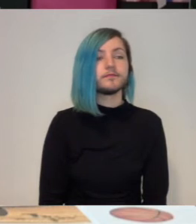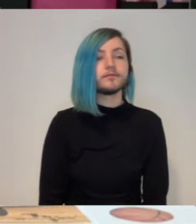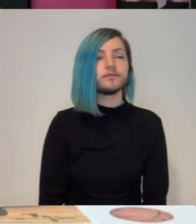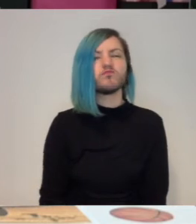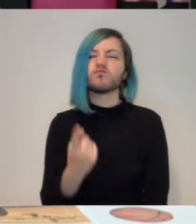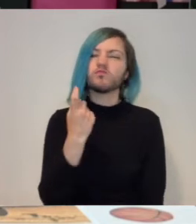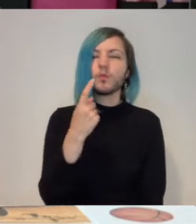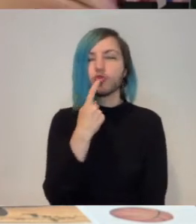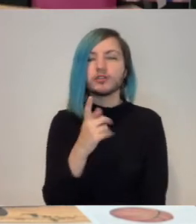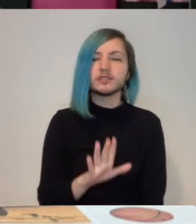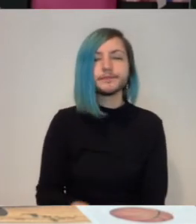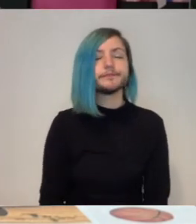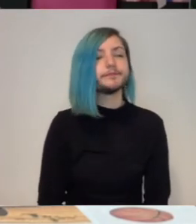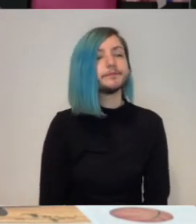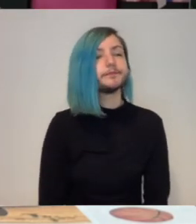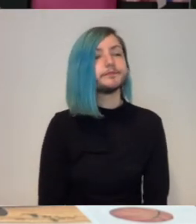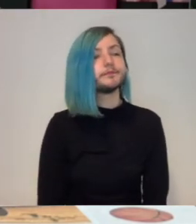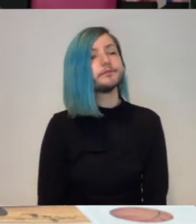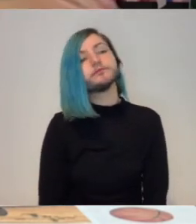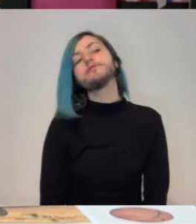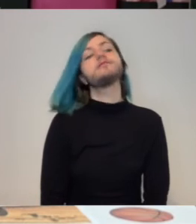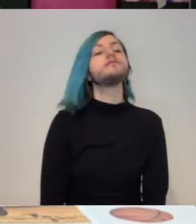One more red one.